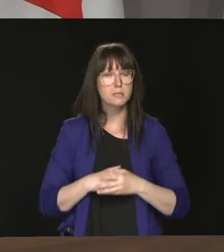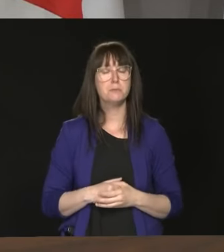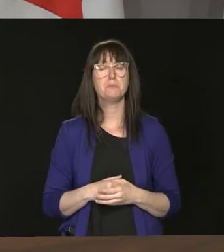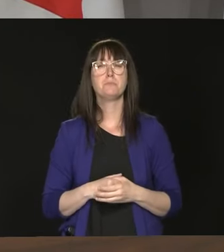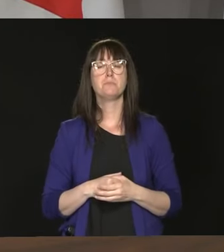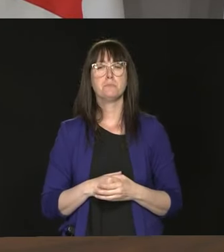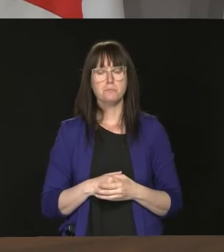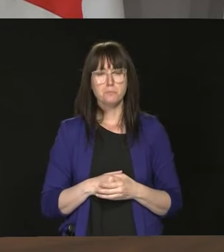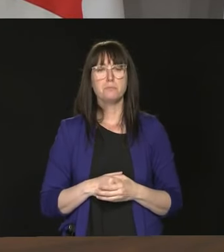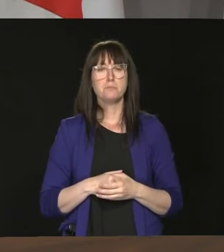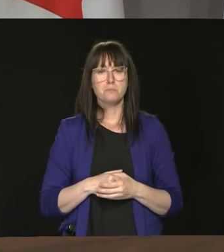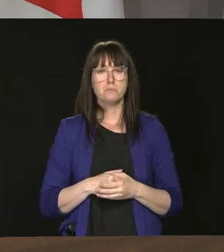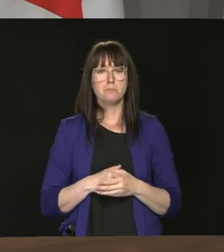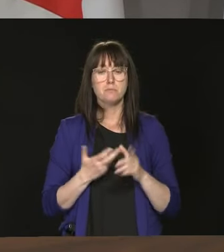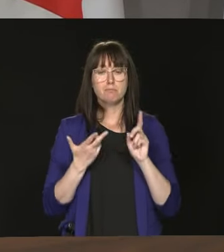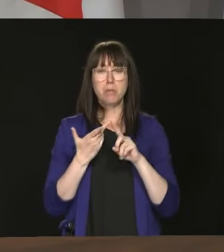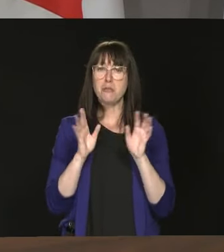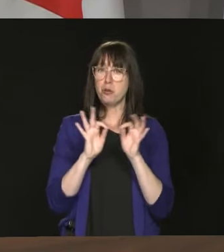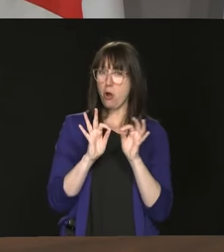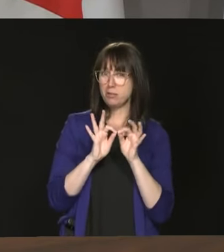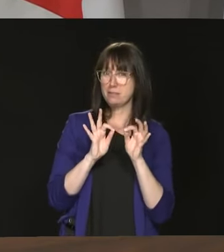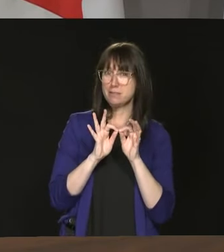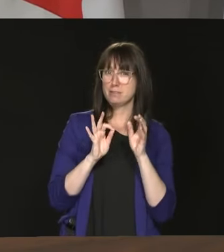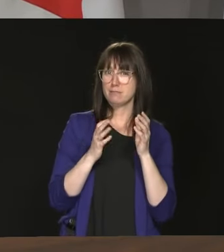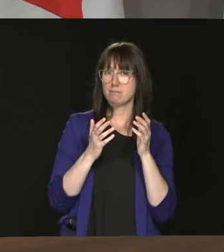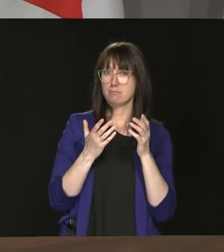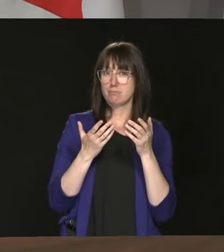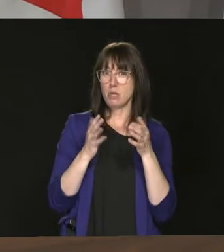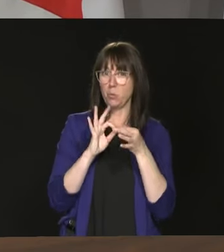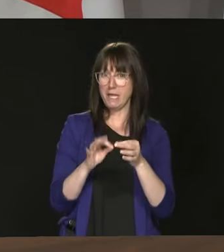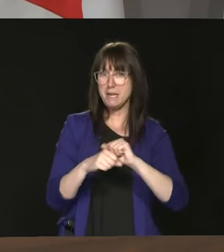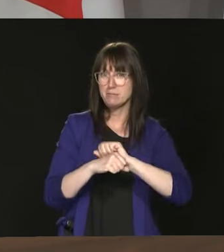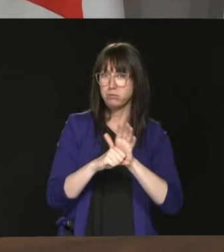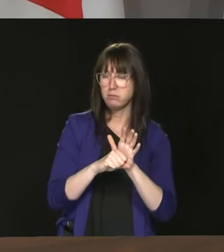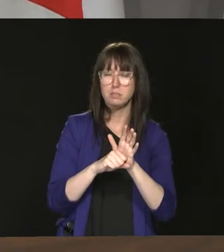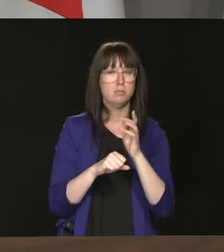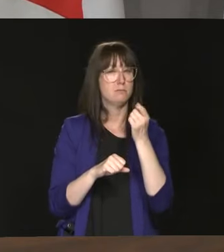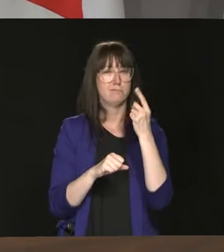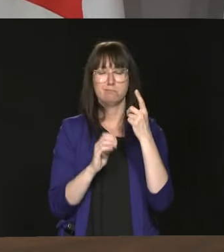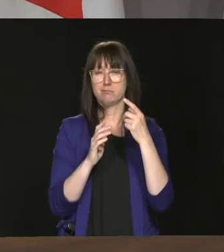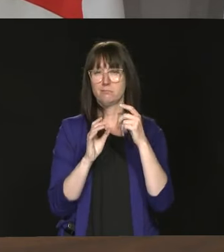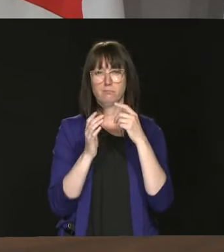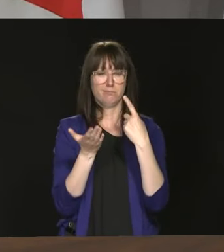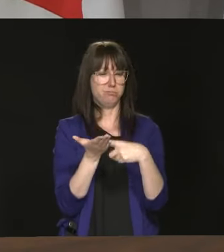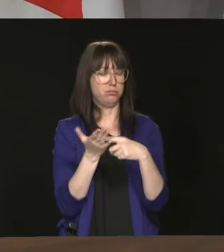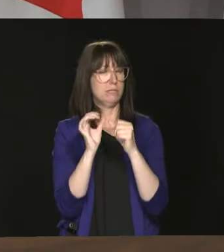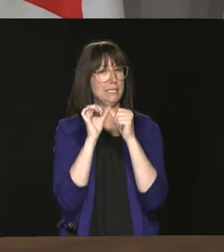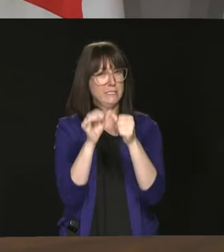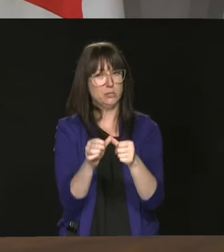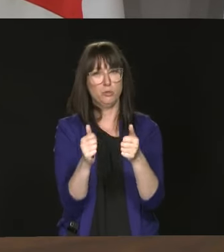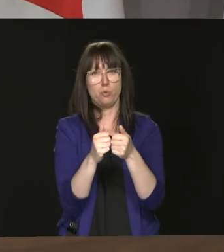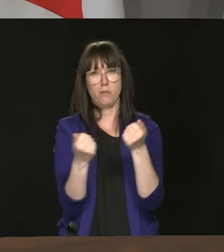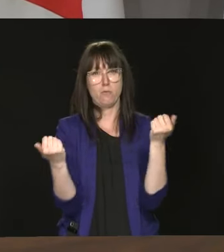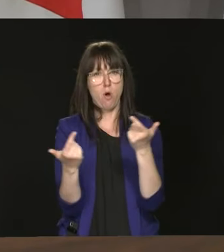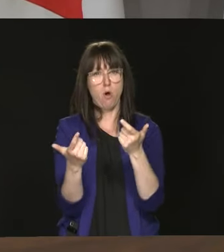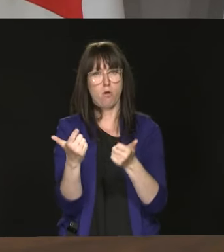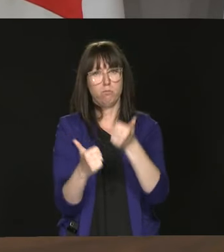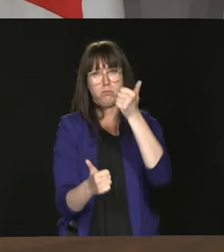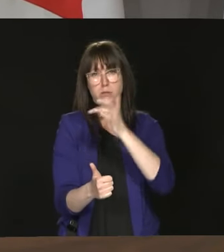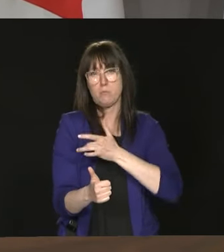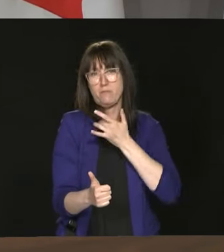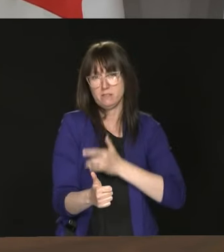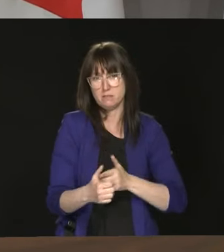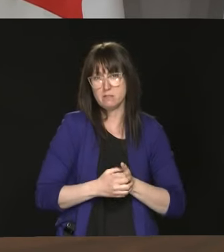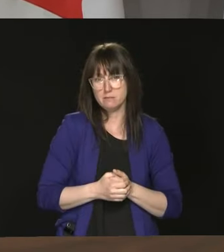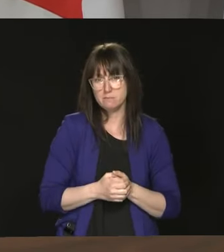costs of that response. So that is an ongoing discussion with the provinces. It includes, but is not limited